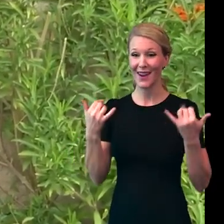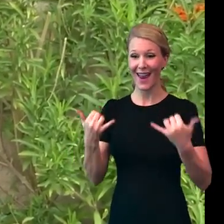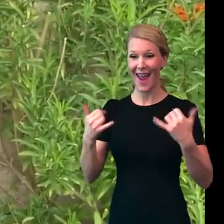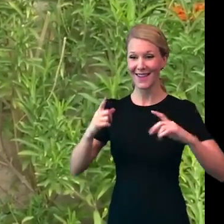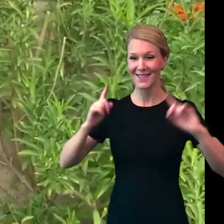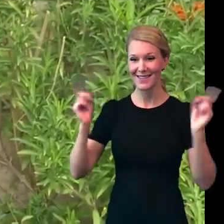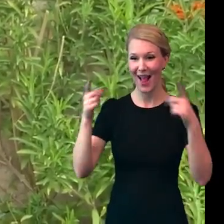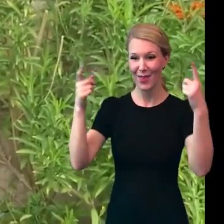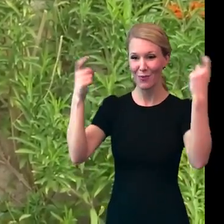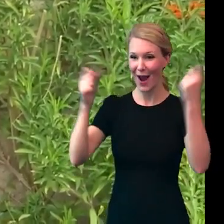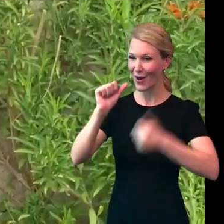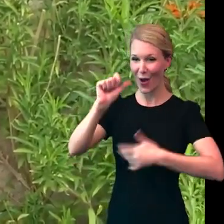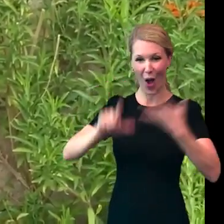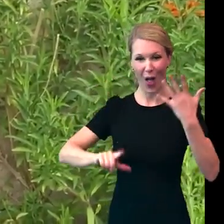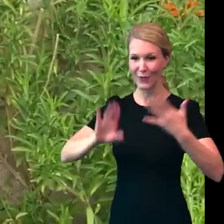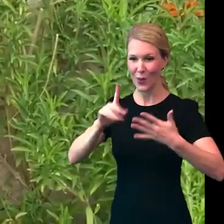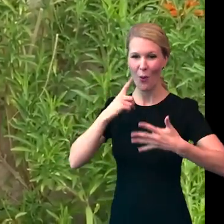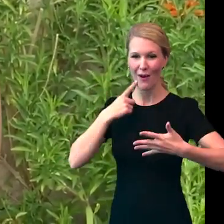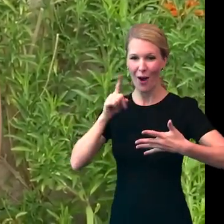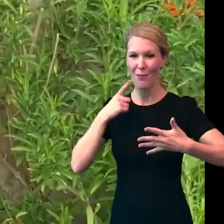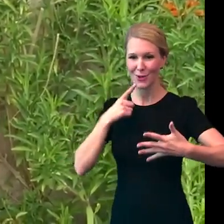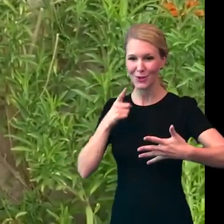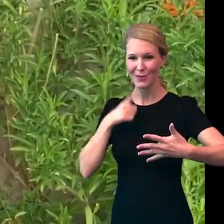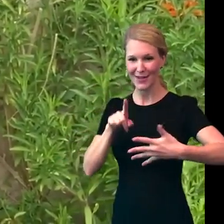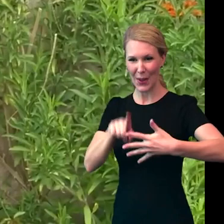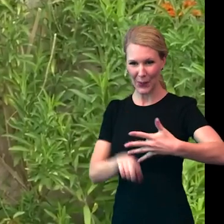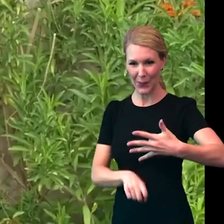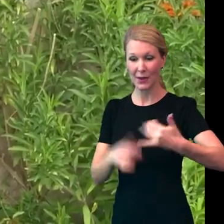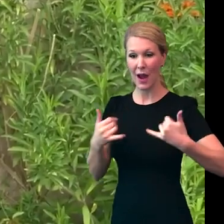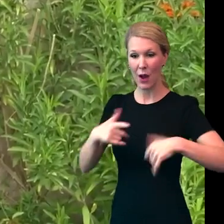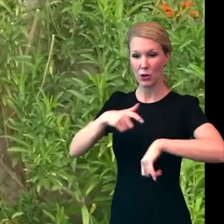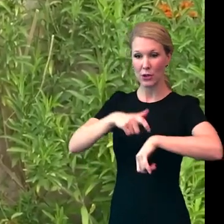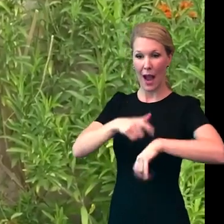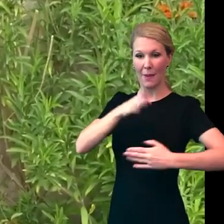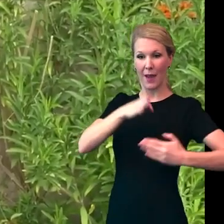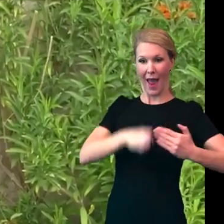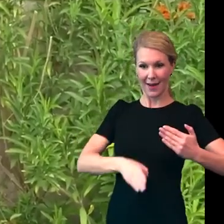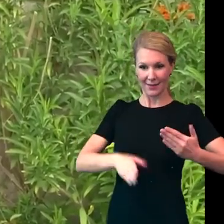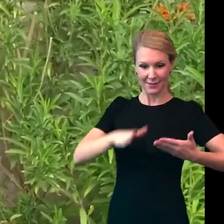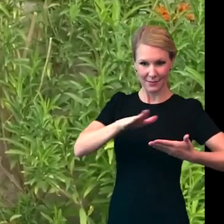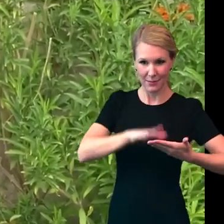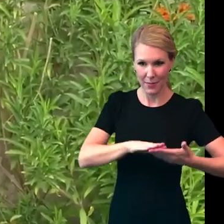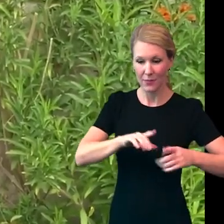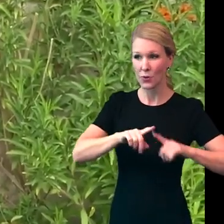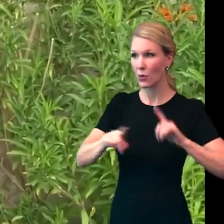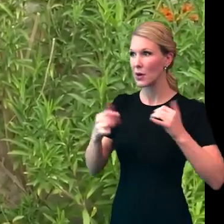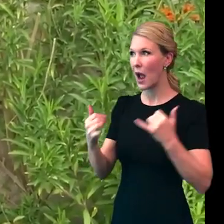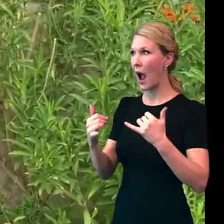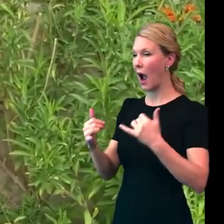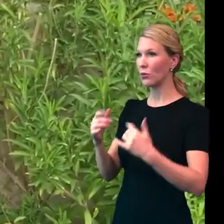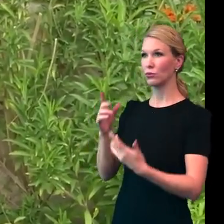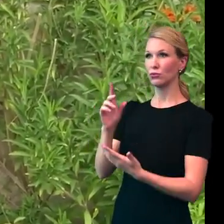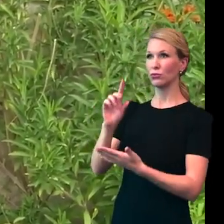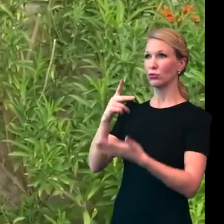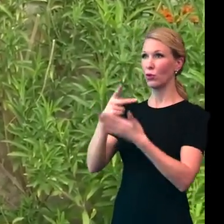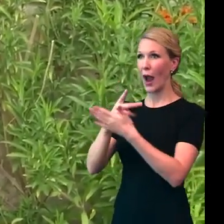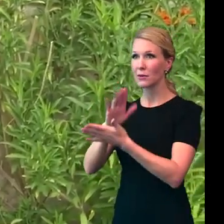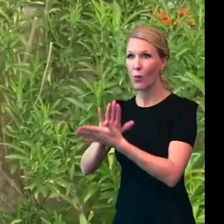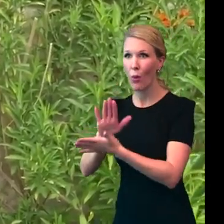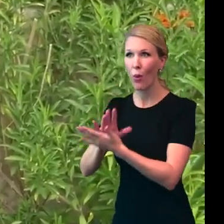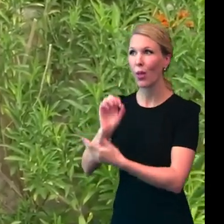of your accomplishments. As your time here comes to an end, your doors to residencies, graduate schools, and careers